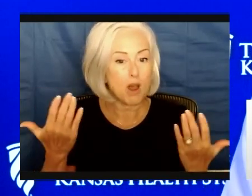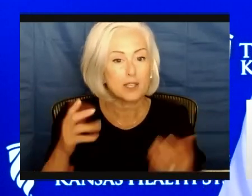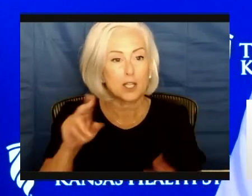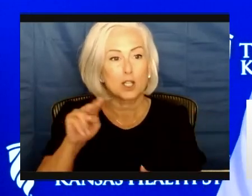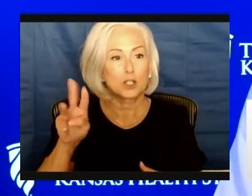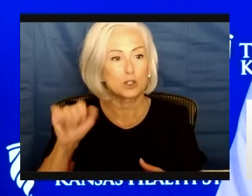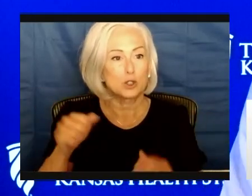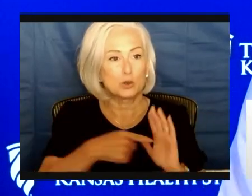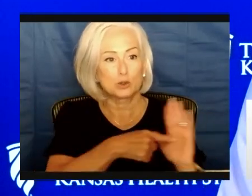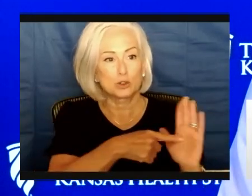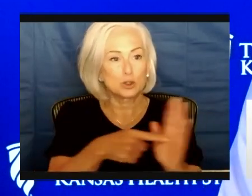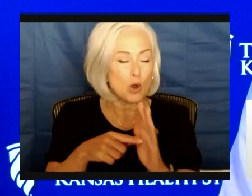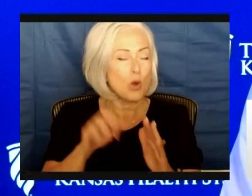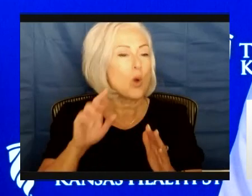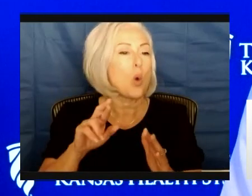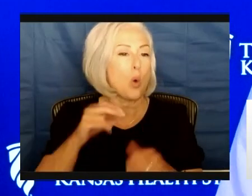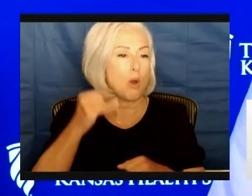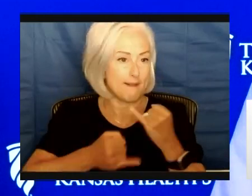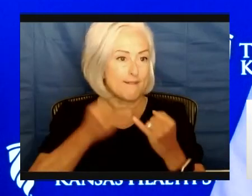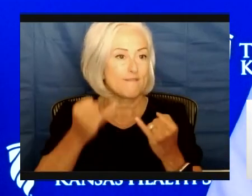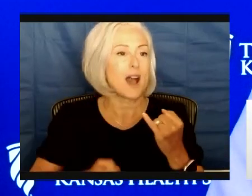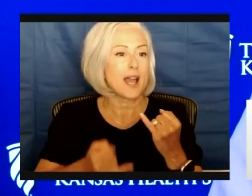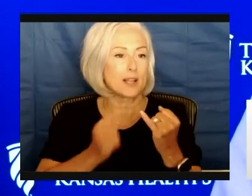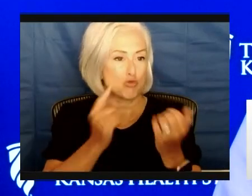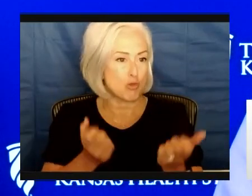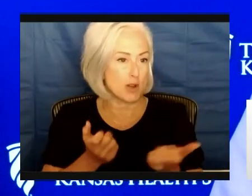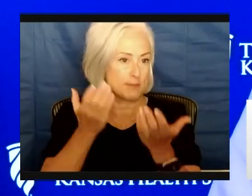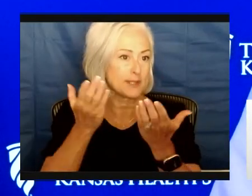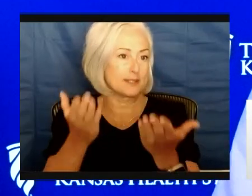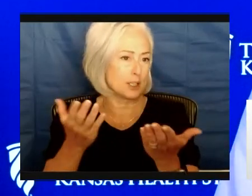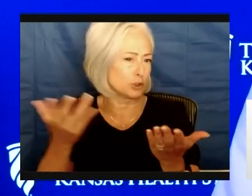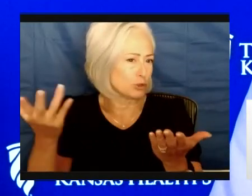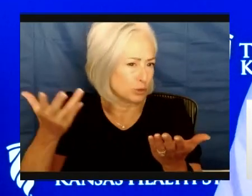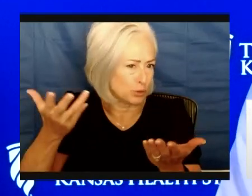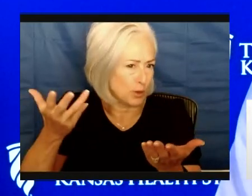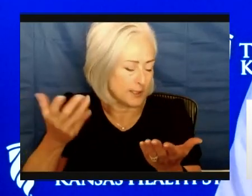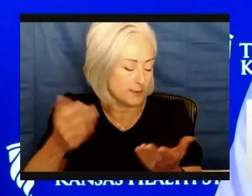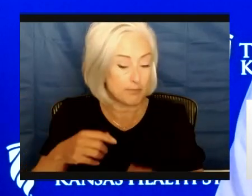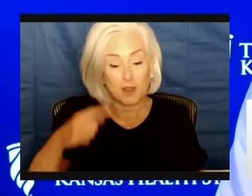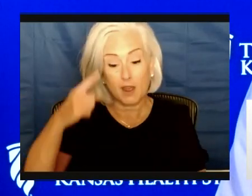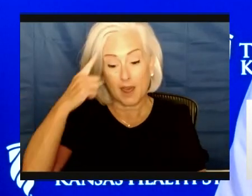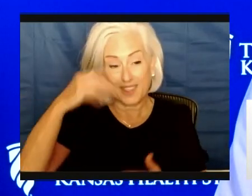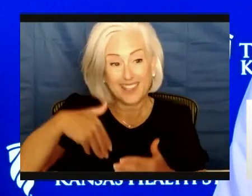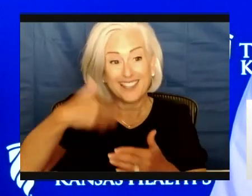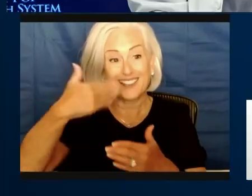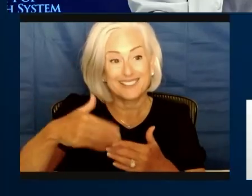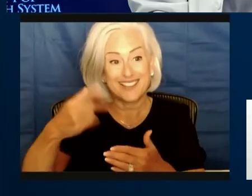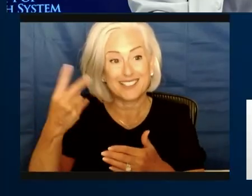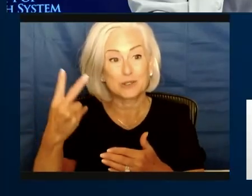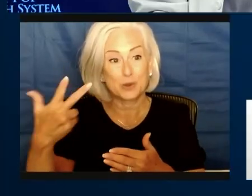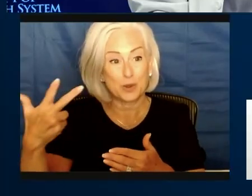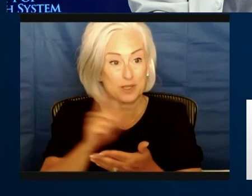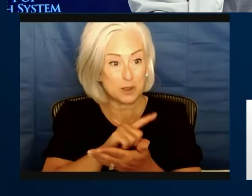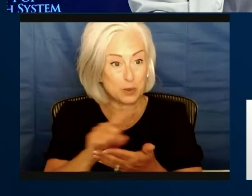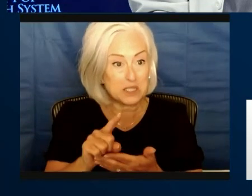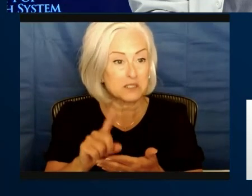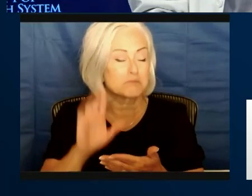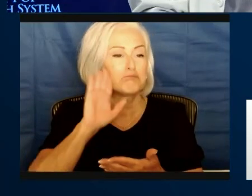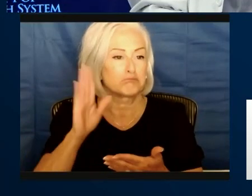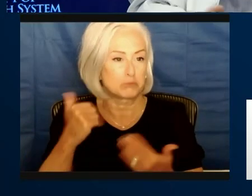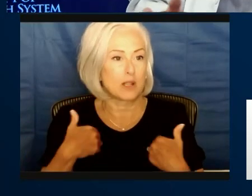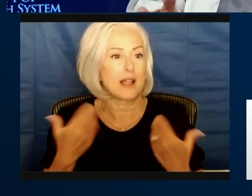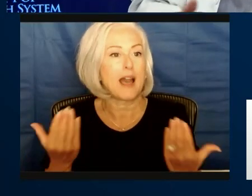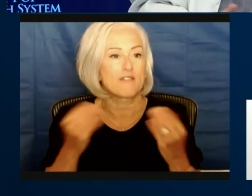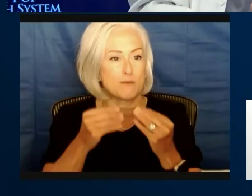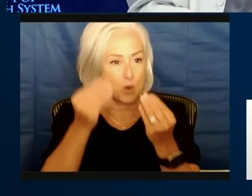What the final recommendations will be for that. And I think in the next few weeks we should have some of that information. One thing we know is the BA5